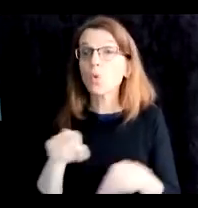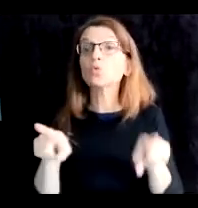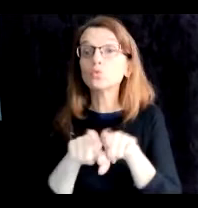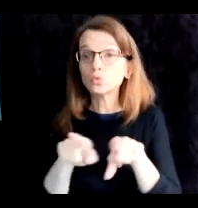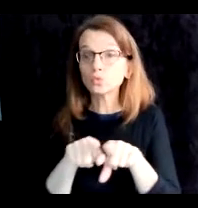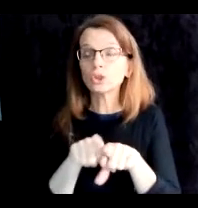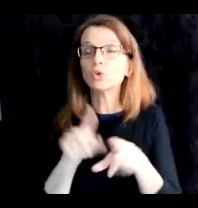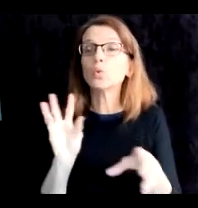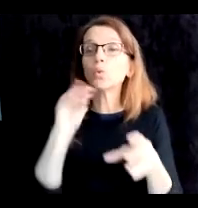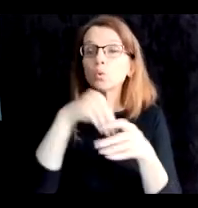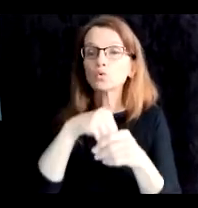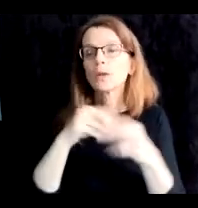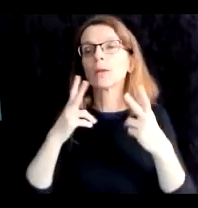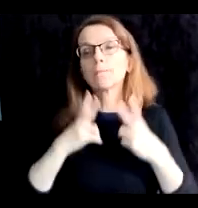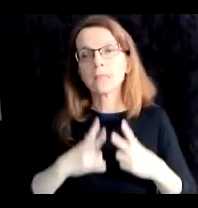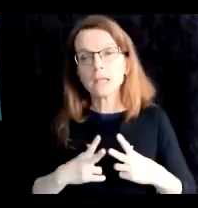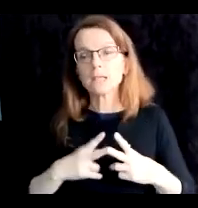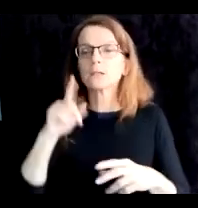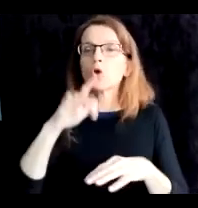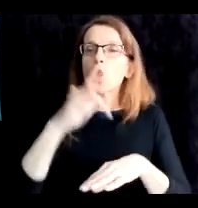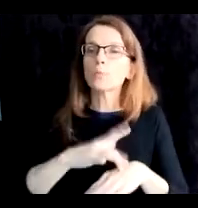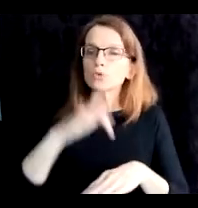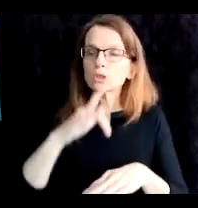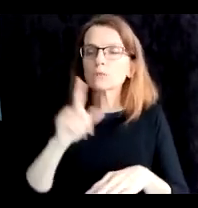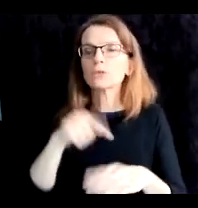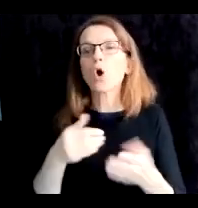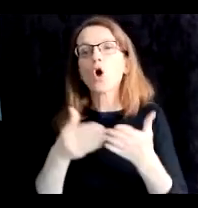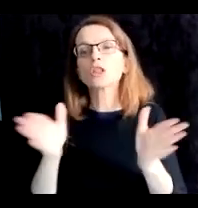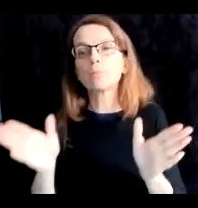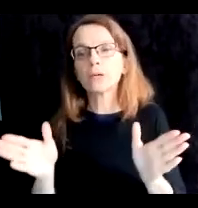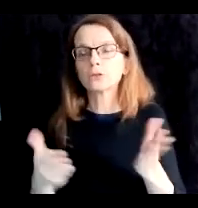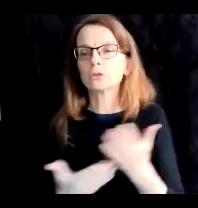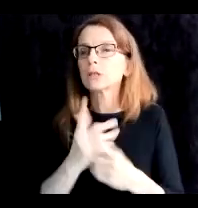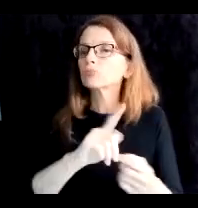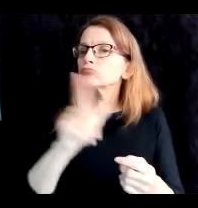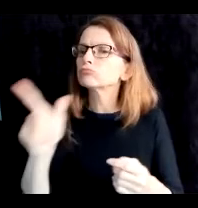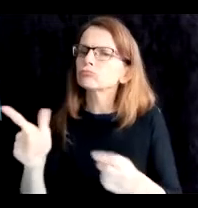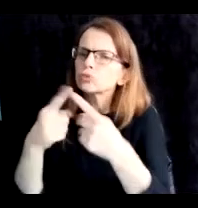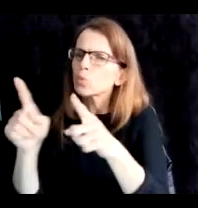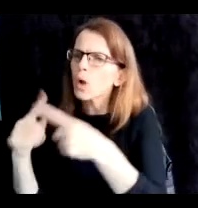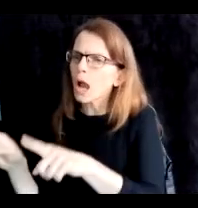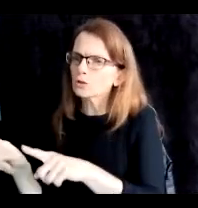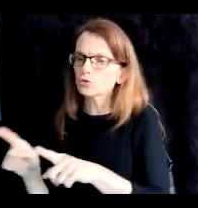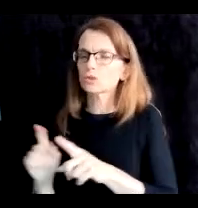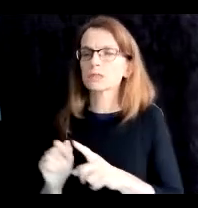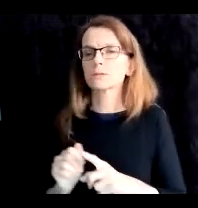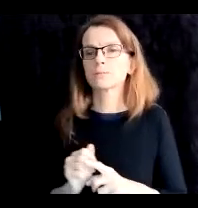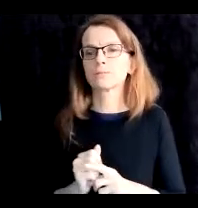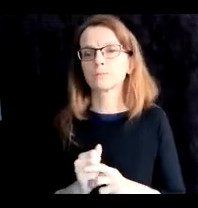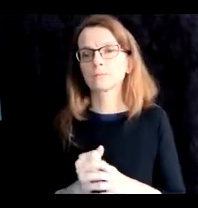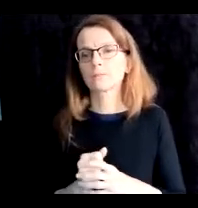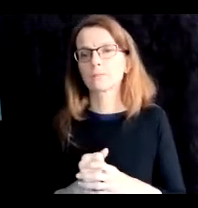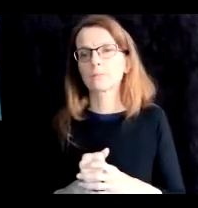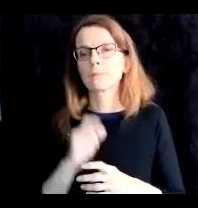natural resources. Venezuela is one of the biggest exporters of the oil. It was really a petrostate, but indicating